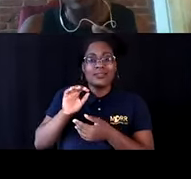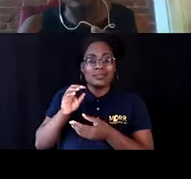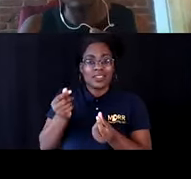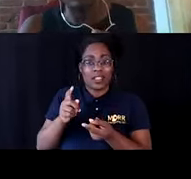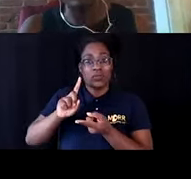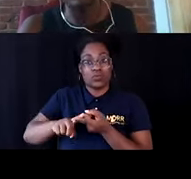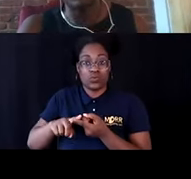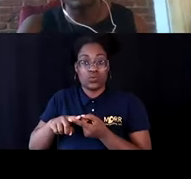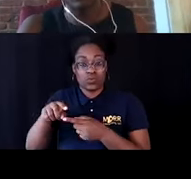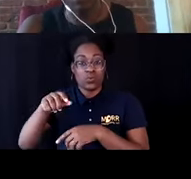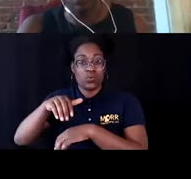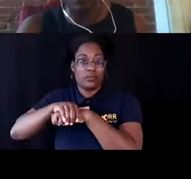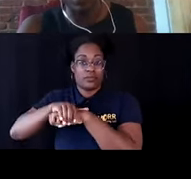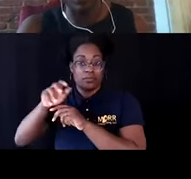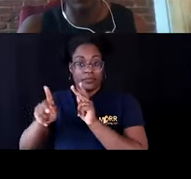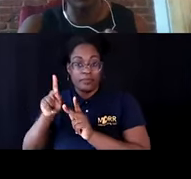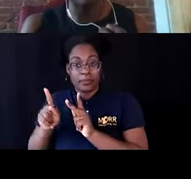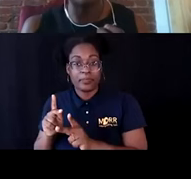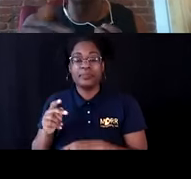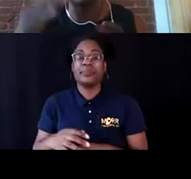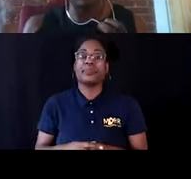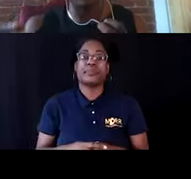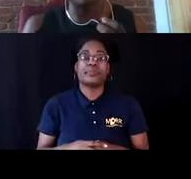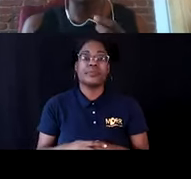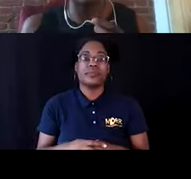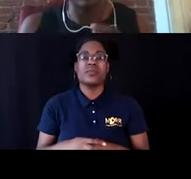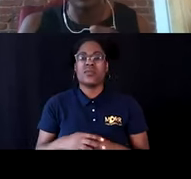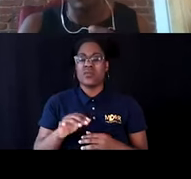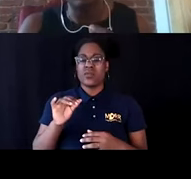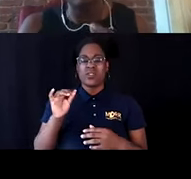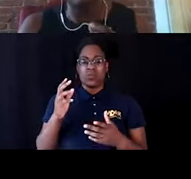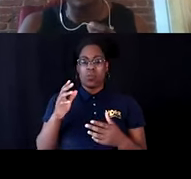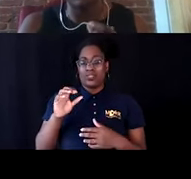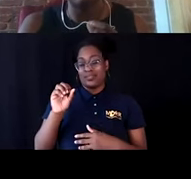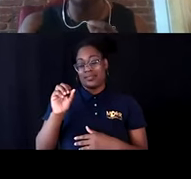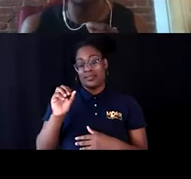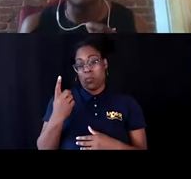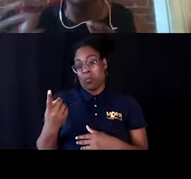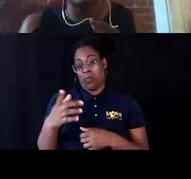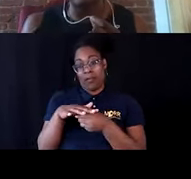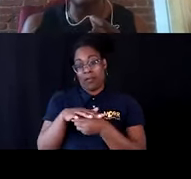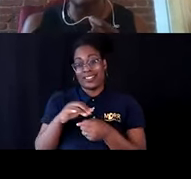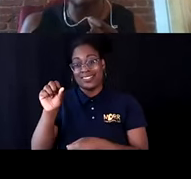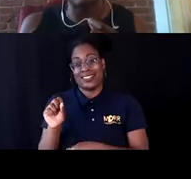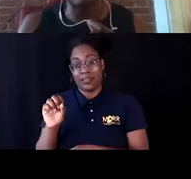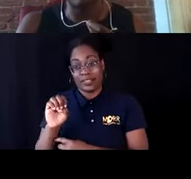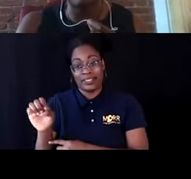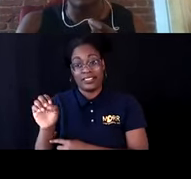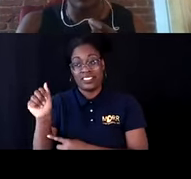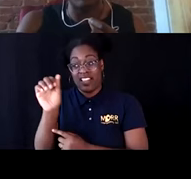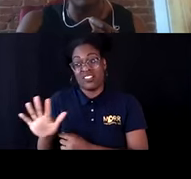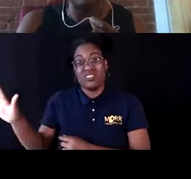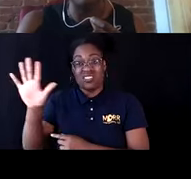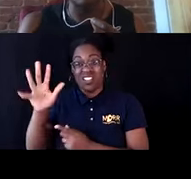mace that they wanted to complete their sort of colonization of Southeast Asia at that point. So we actually have a really international story that